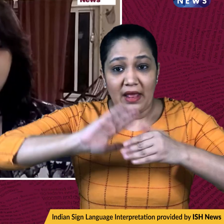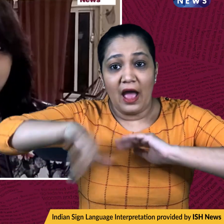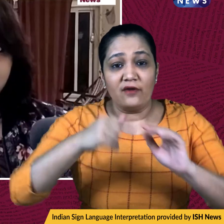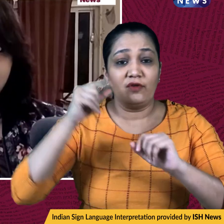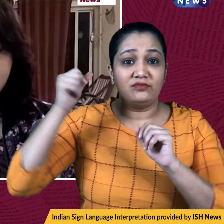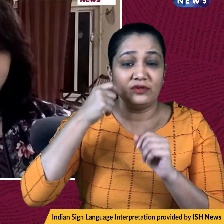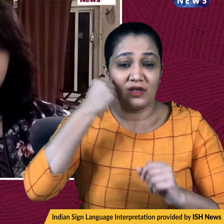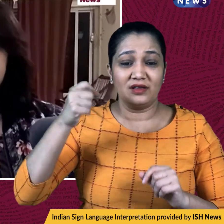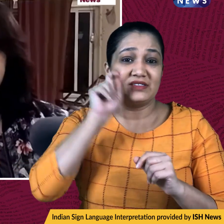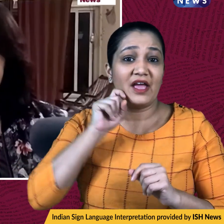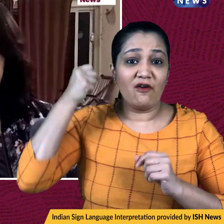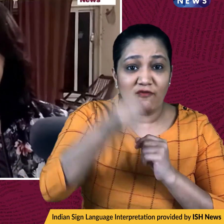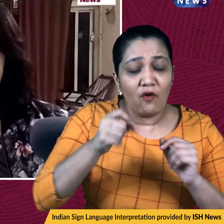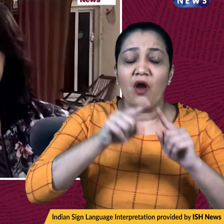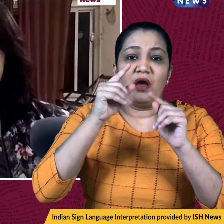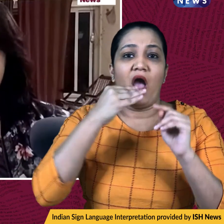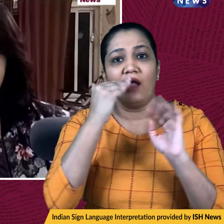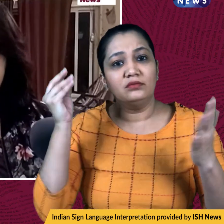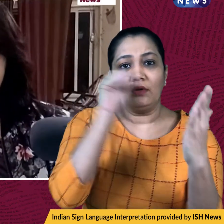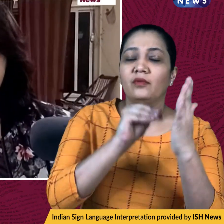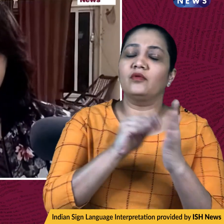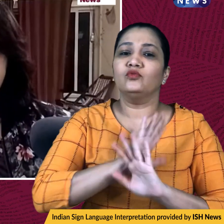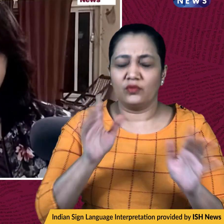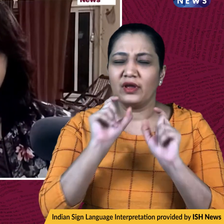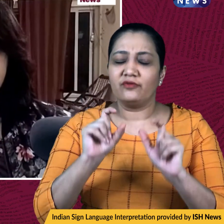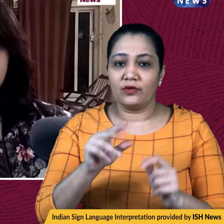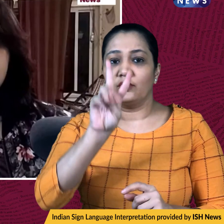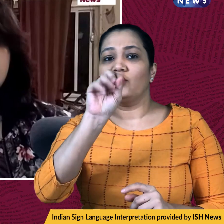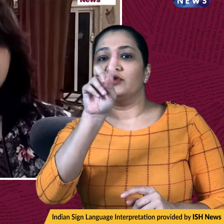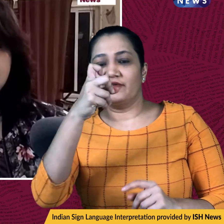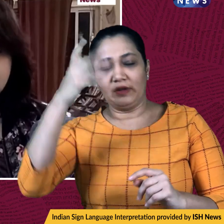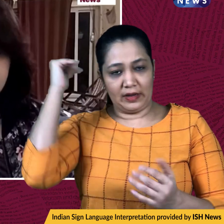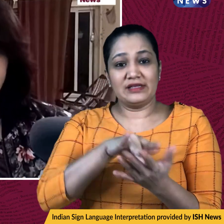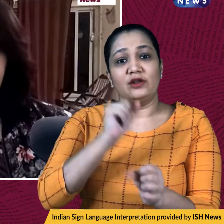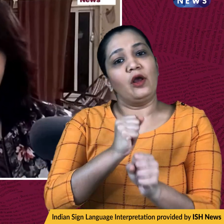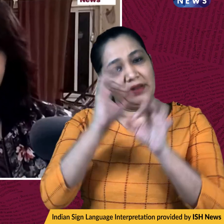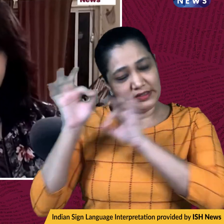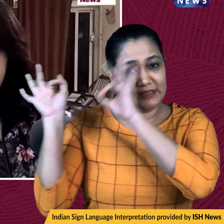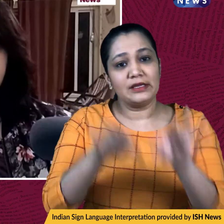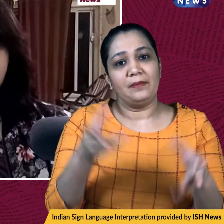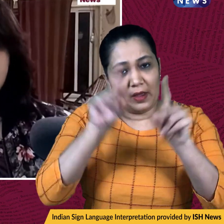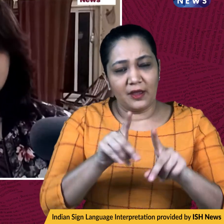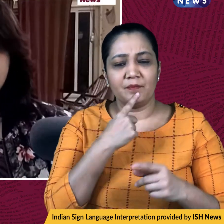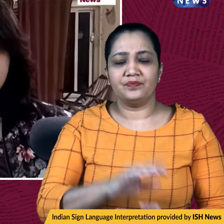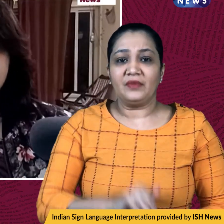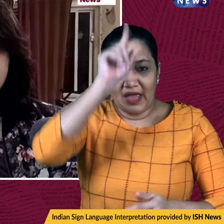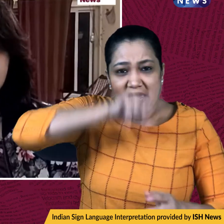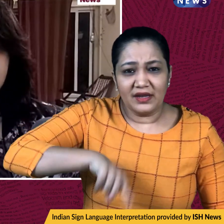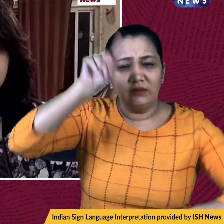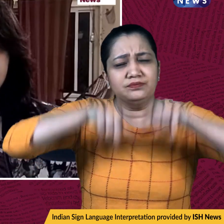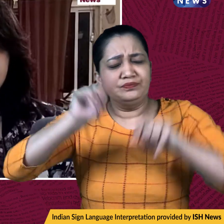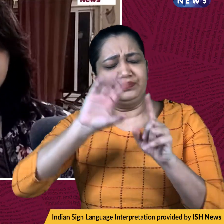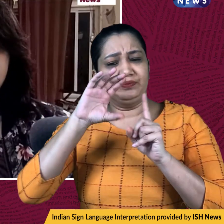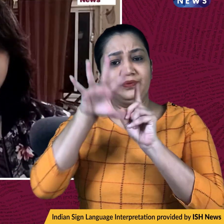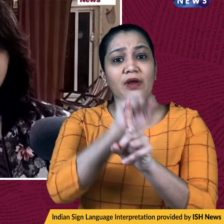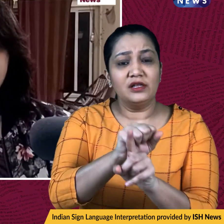rape. End quote. Now, reiterating its earlier stand of 2017, the Union government has said that there is a vast diversity in the